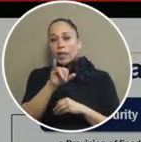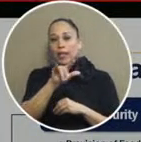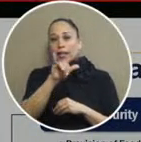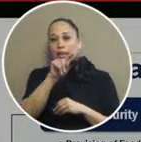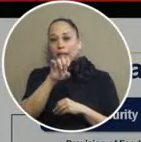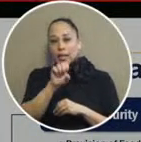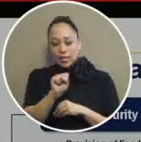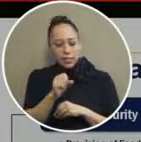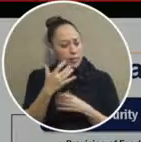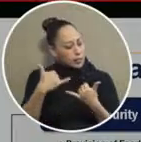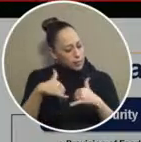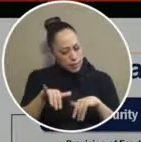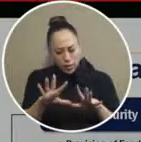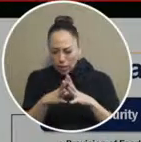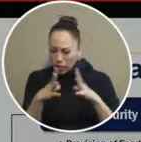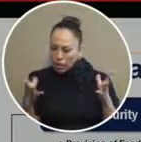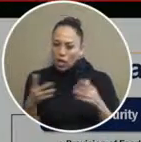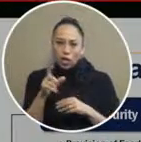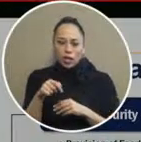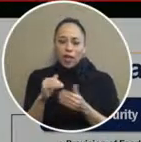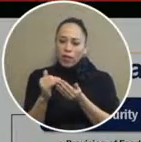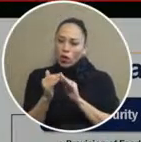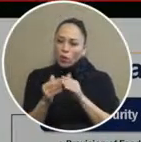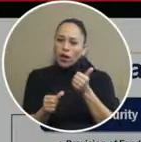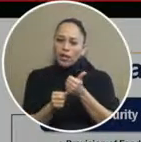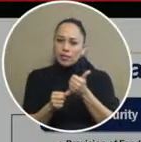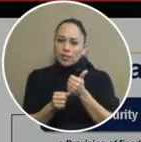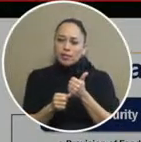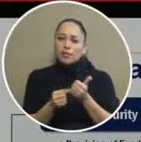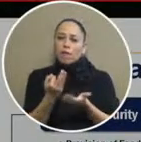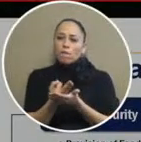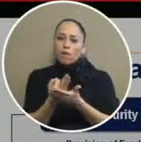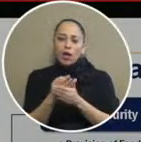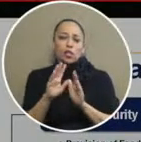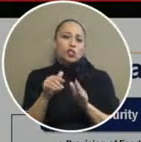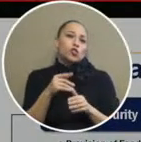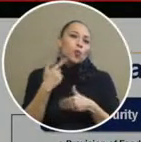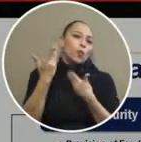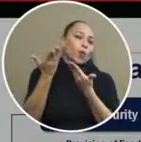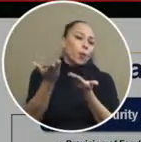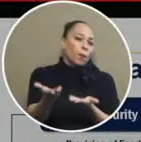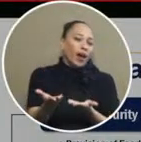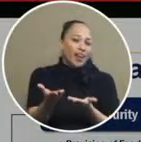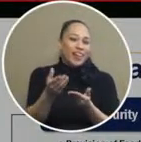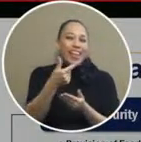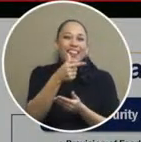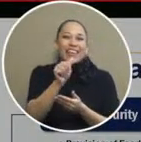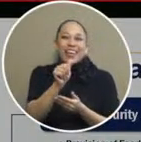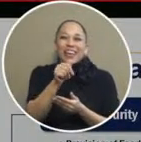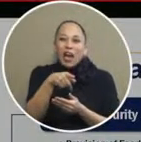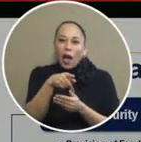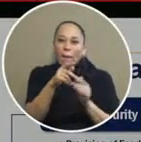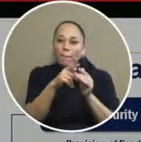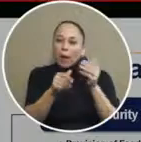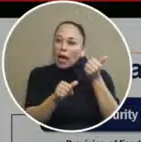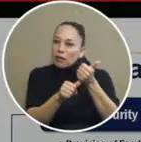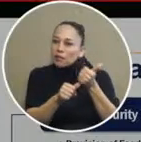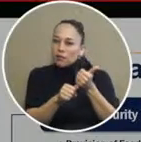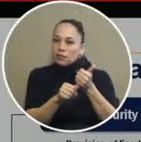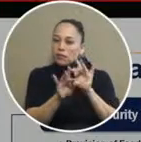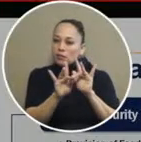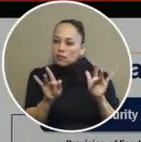so many needs out there. So the Community Assistance Fund is really about providing gap assistance